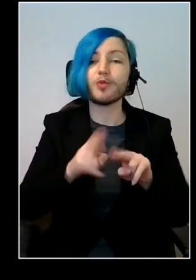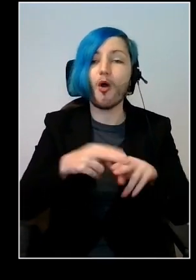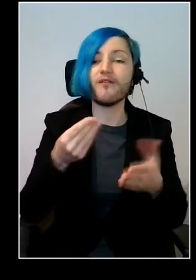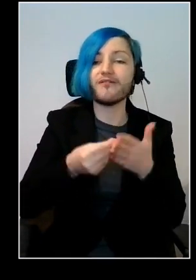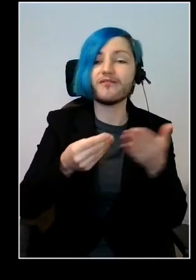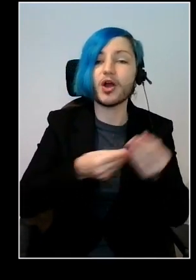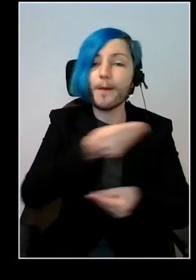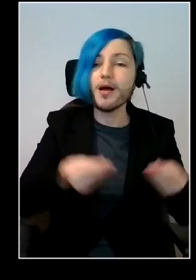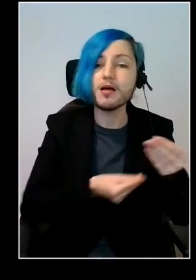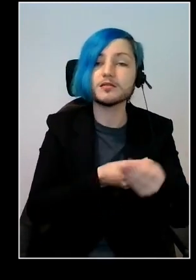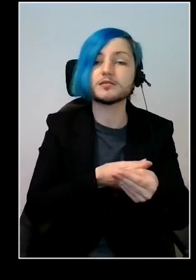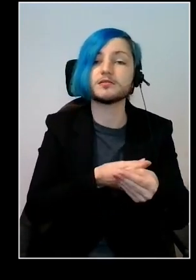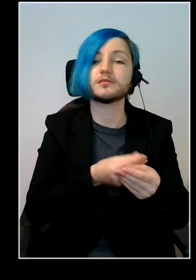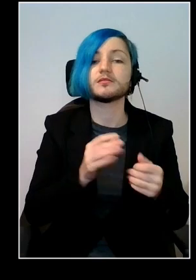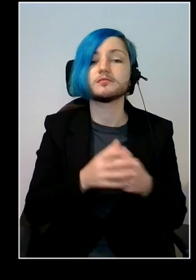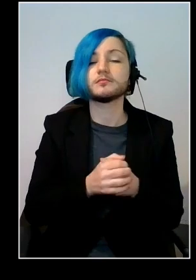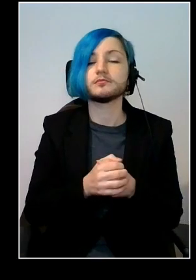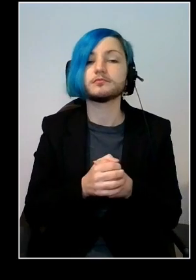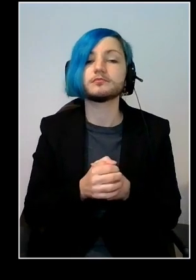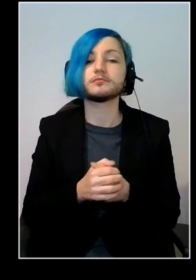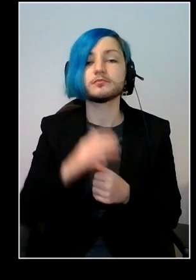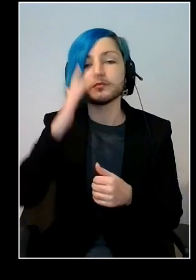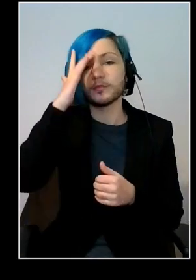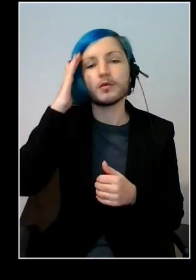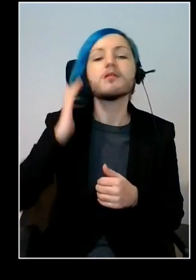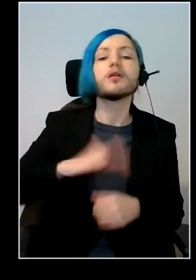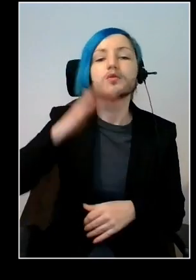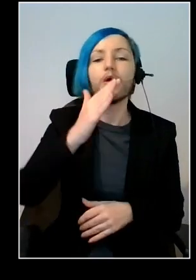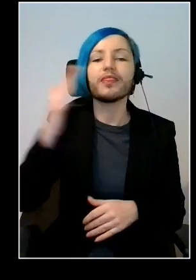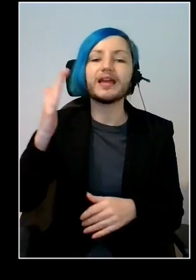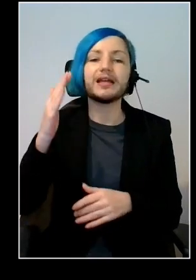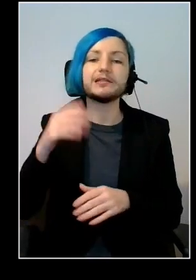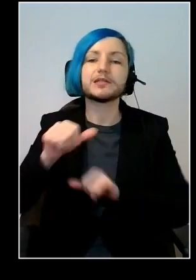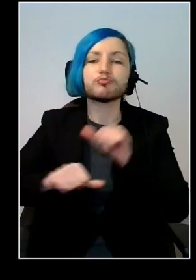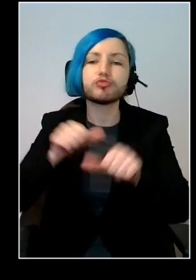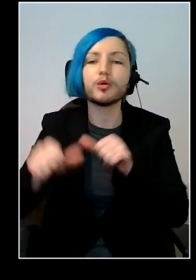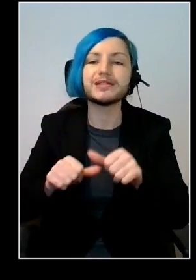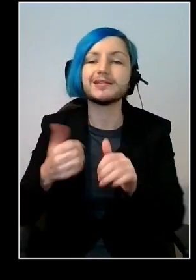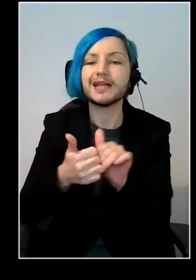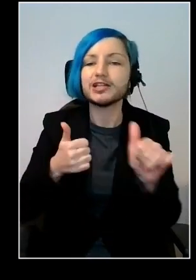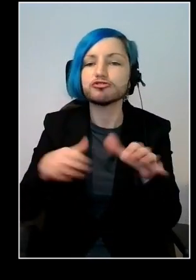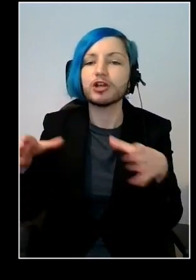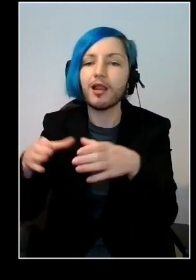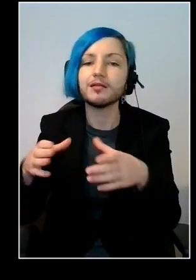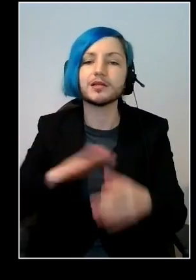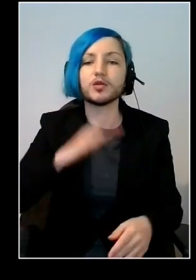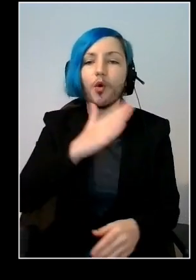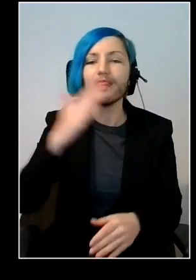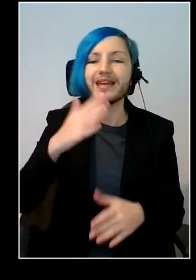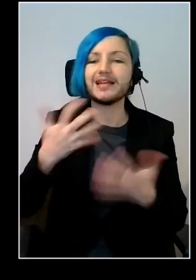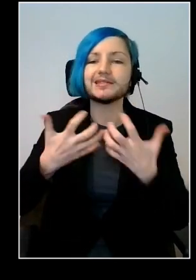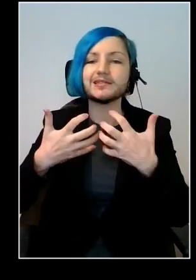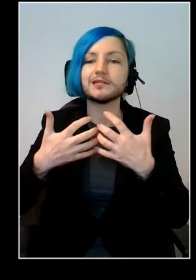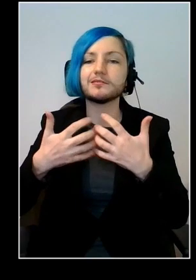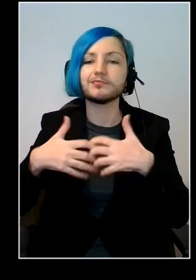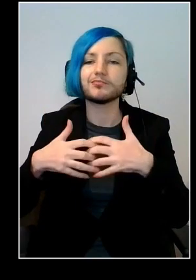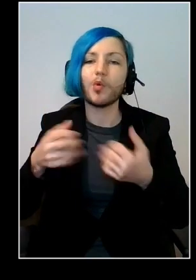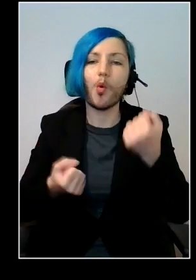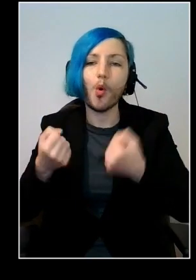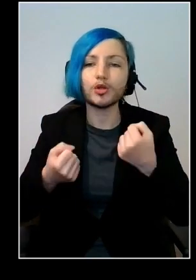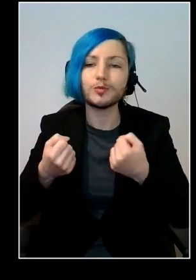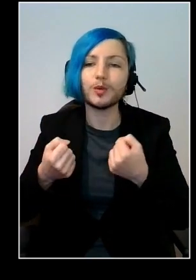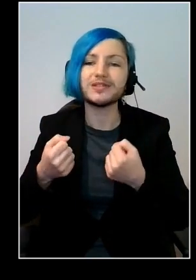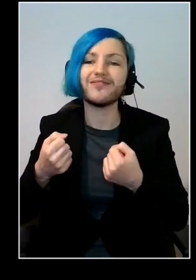Engineering UK, North East Process Industry Cluster, the North East Automotive Alliance, and not forgetting the